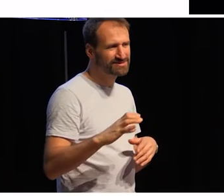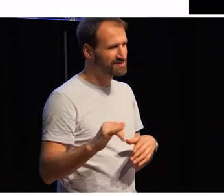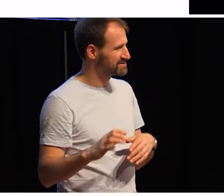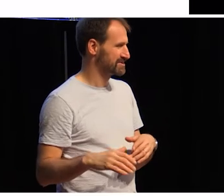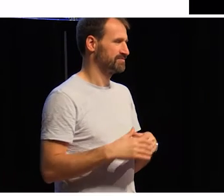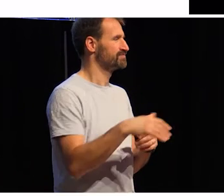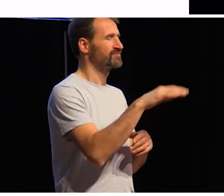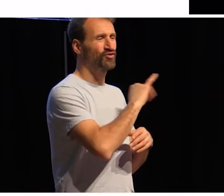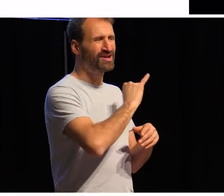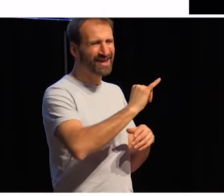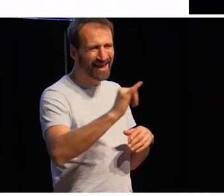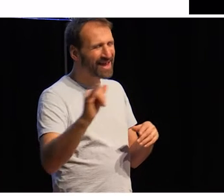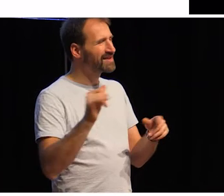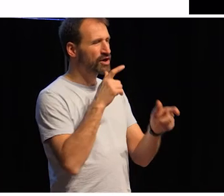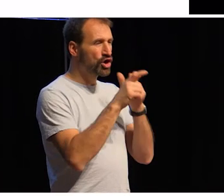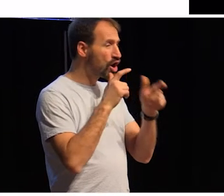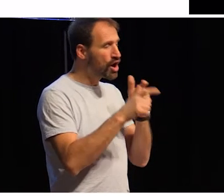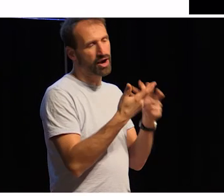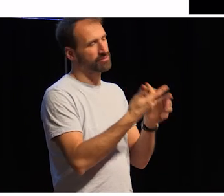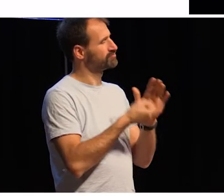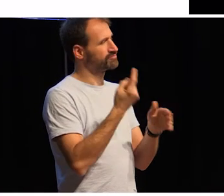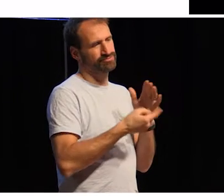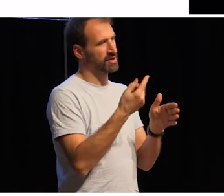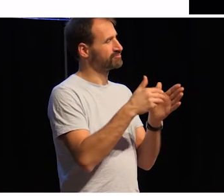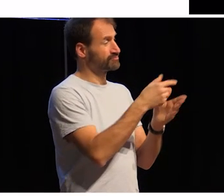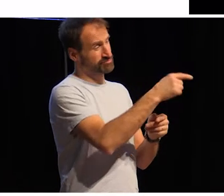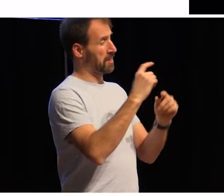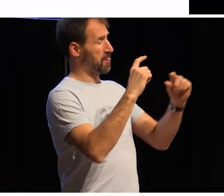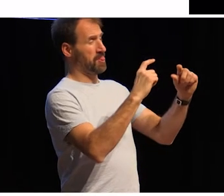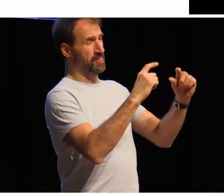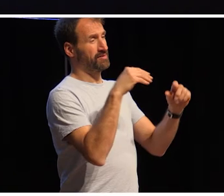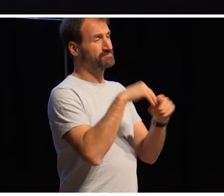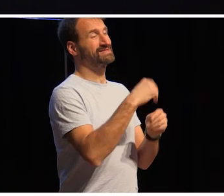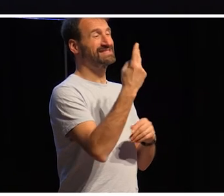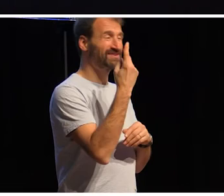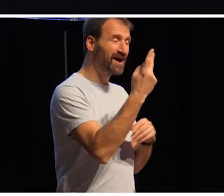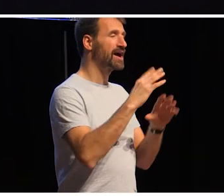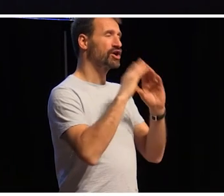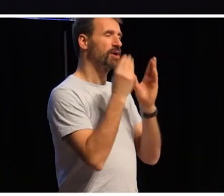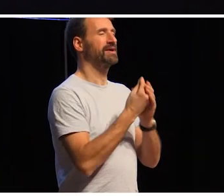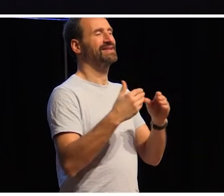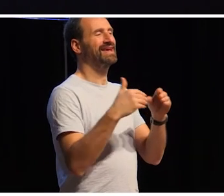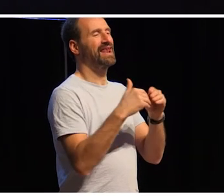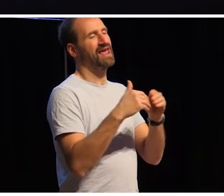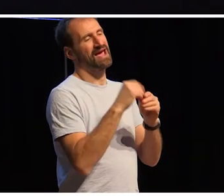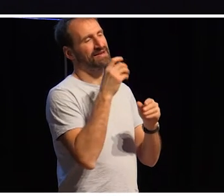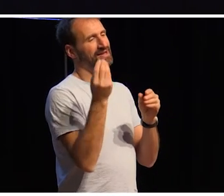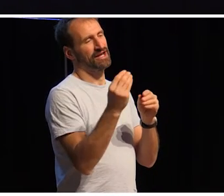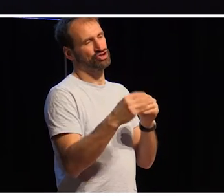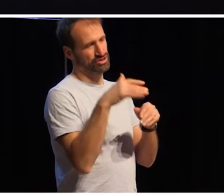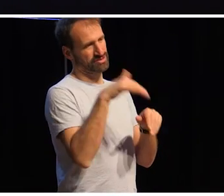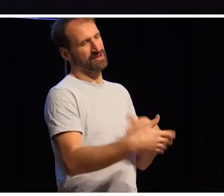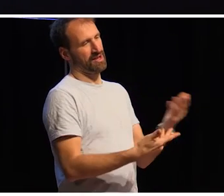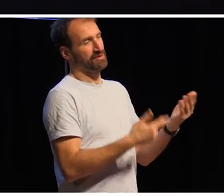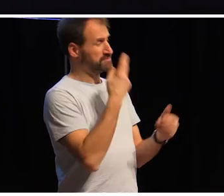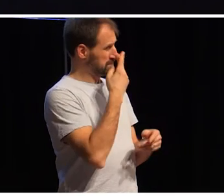this small example here has two completely independent inline caches. They look the same and they're in the same function, but since